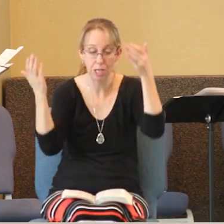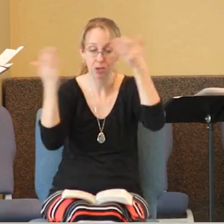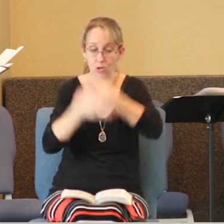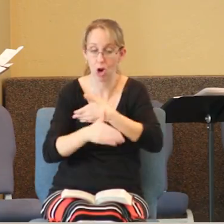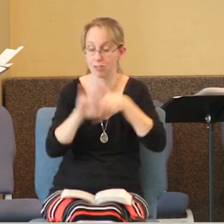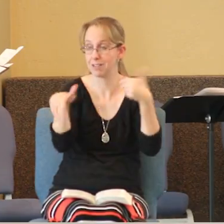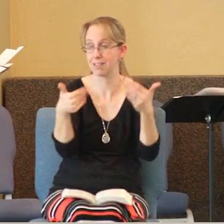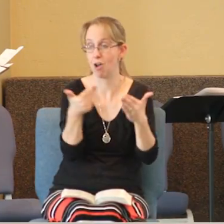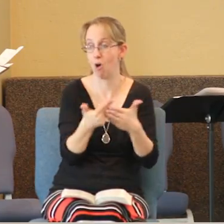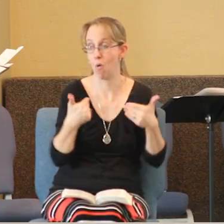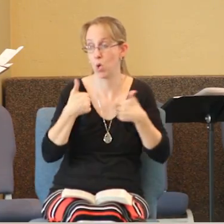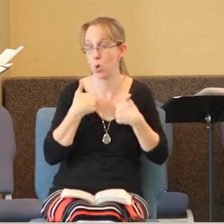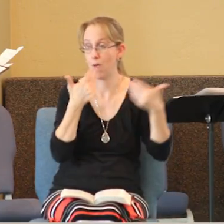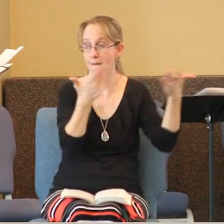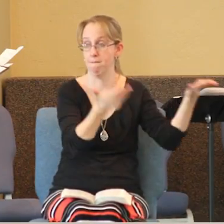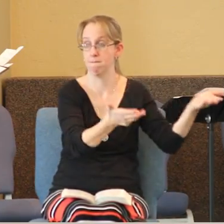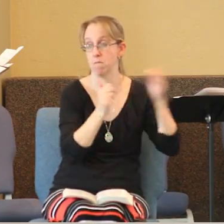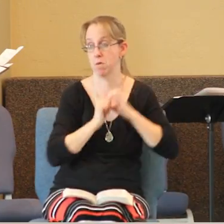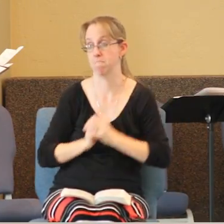get.